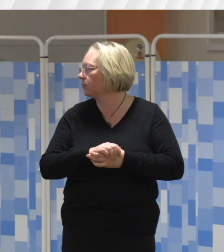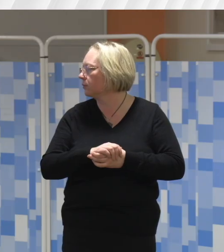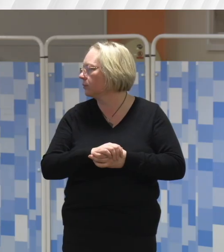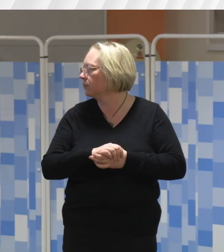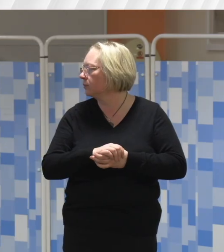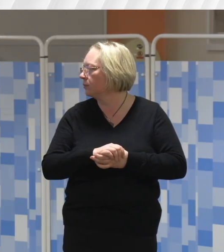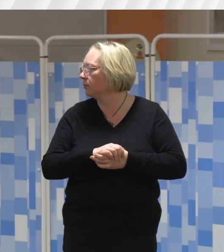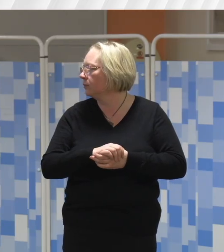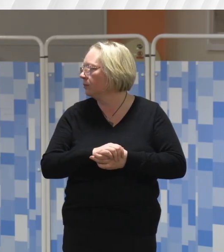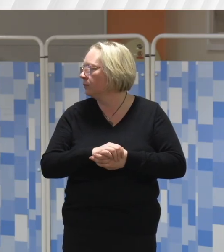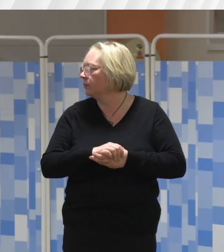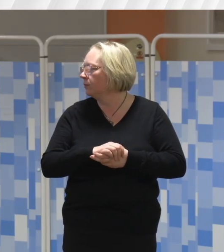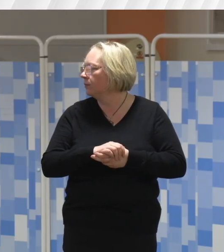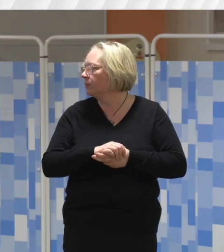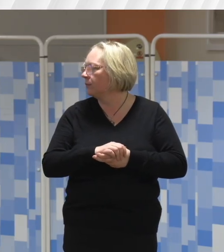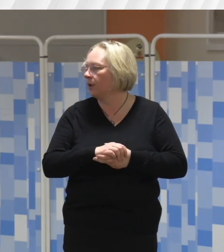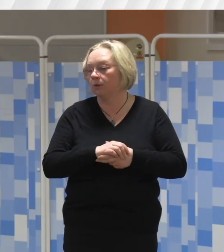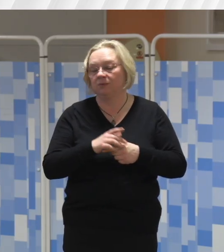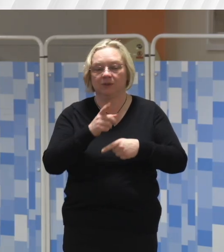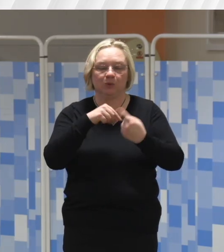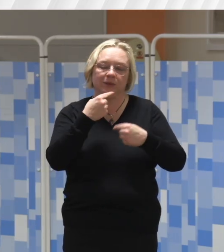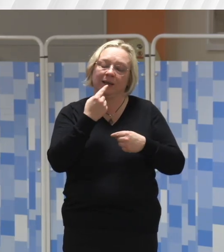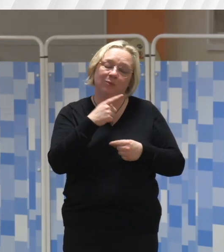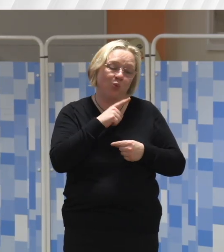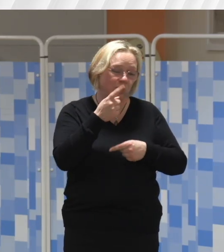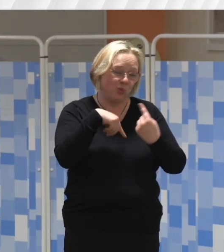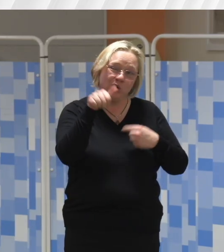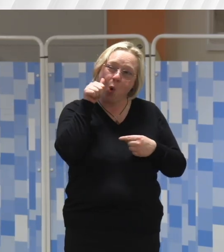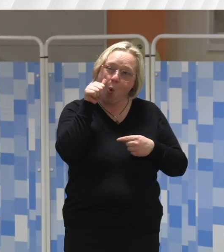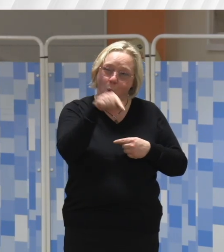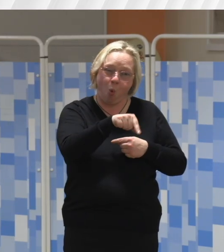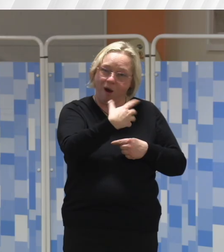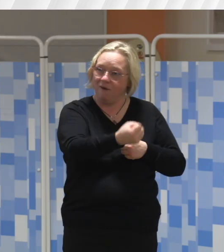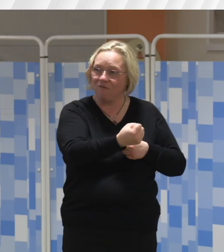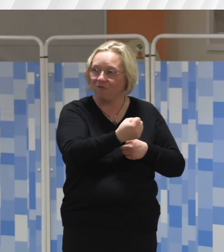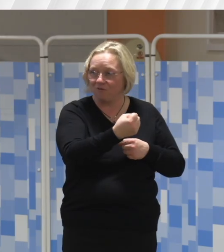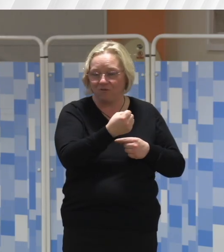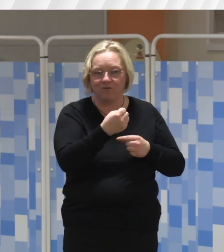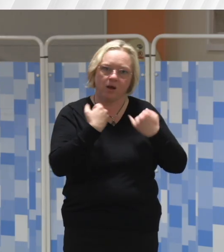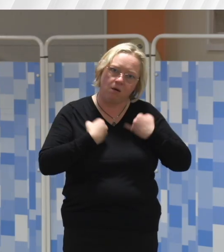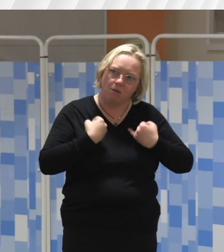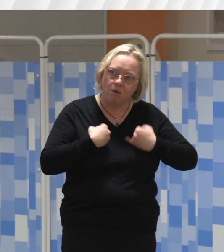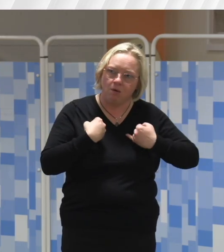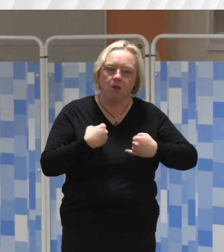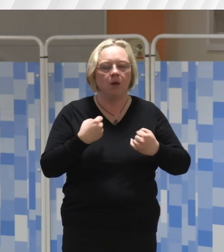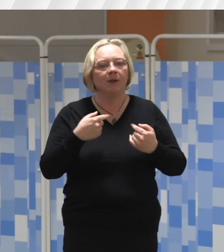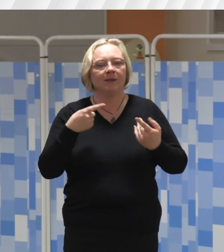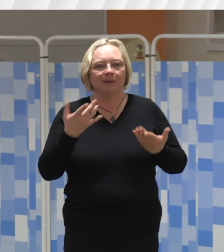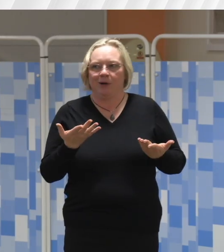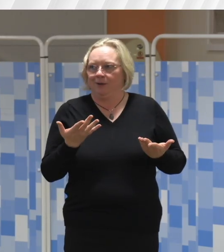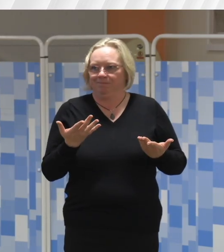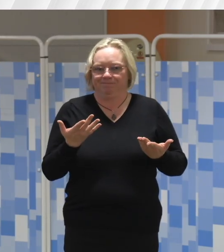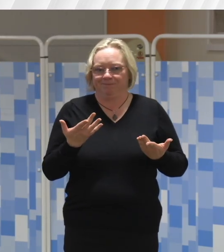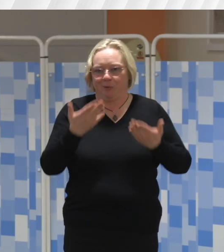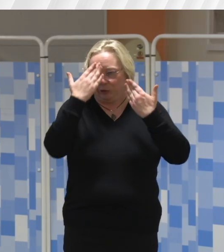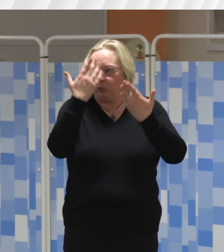it's what we call an unserved community, because we know that the Parkinson's is out there amongst them, and nobody can actually determine how many